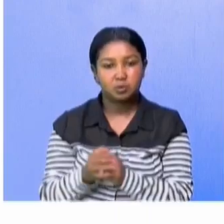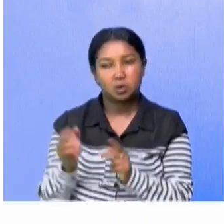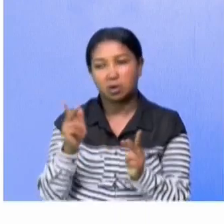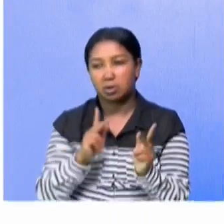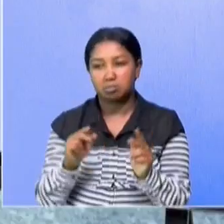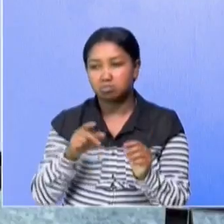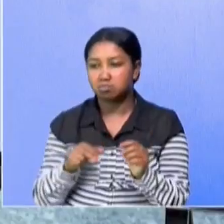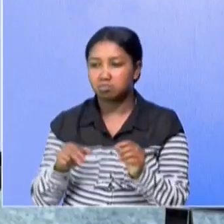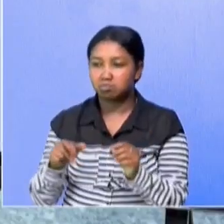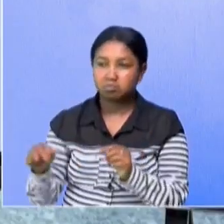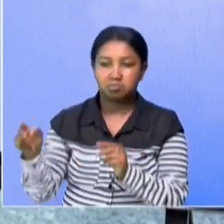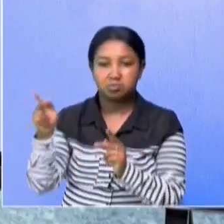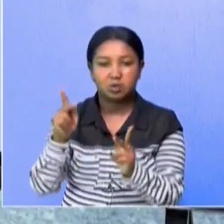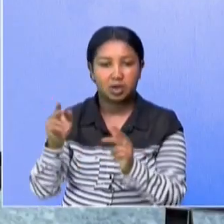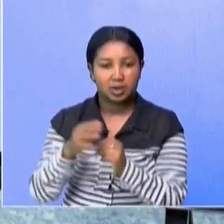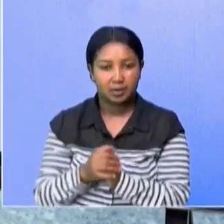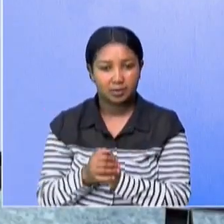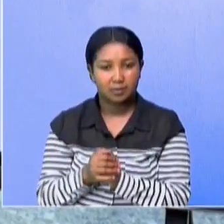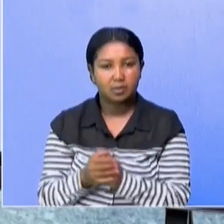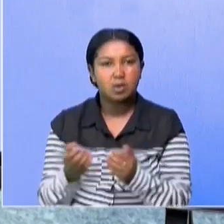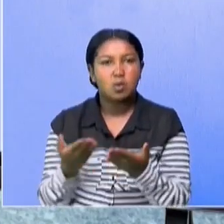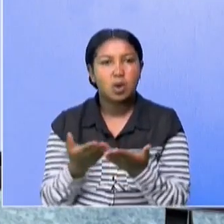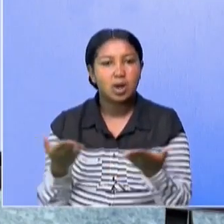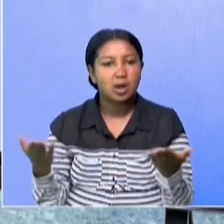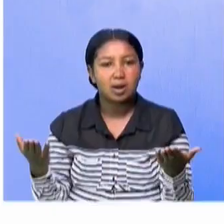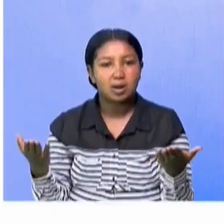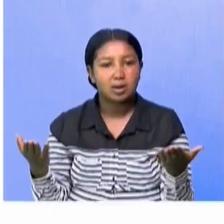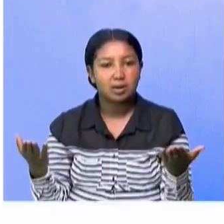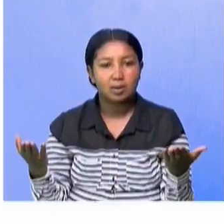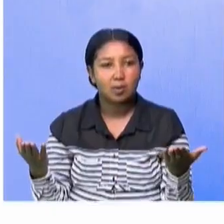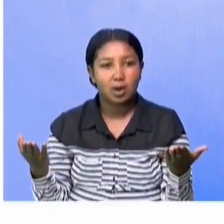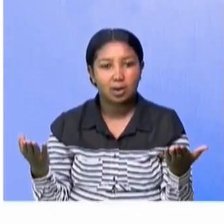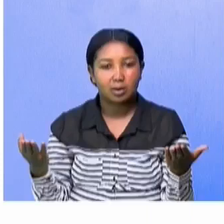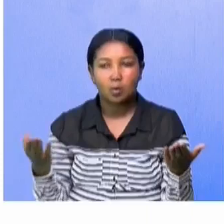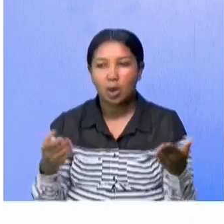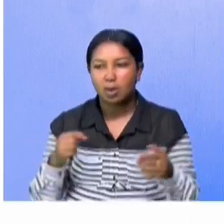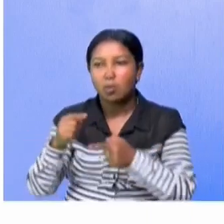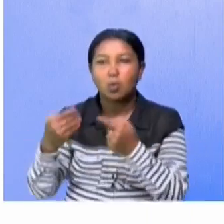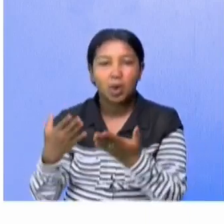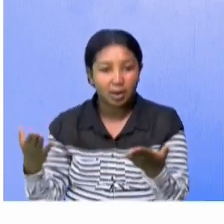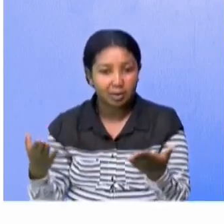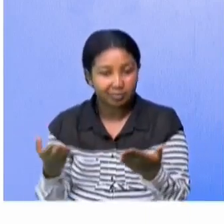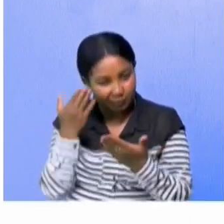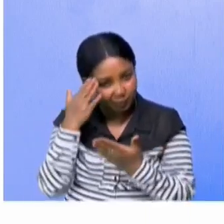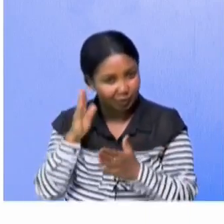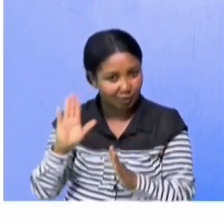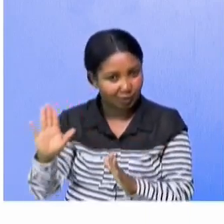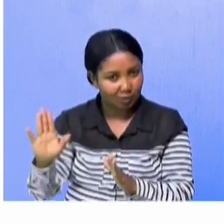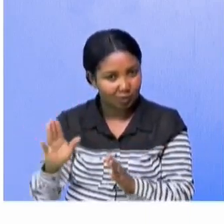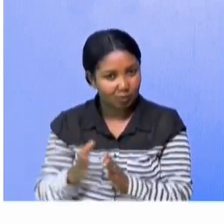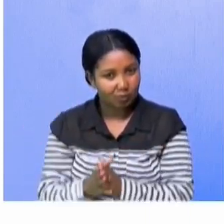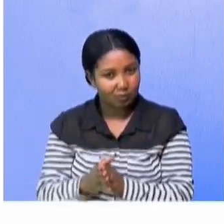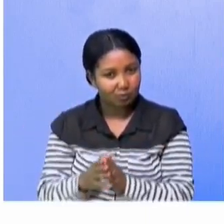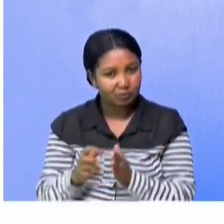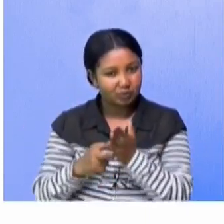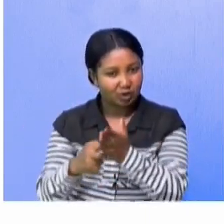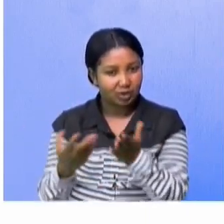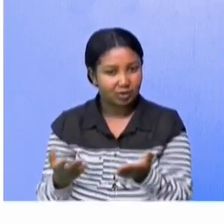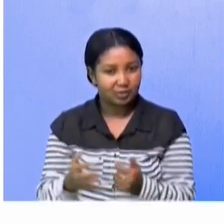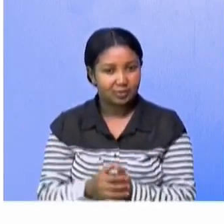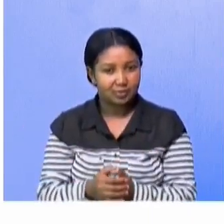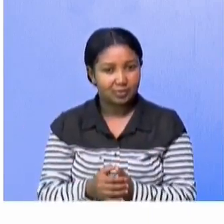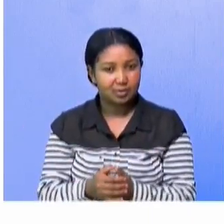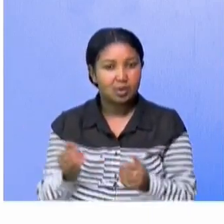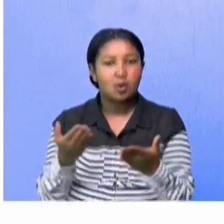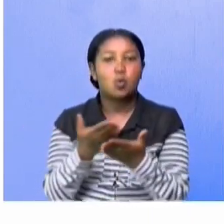A journey. Where? We don't know still now. All right, and then next,